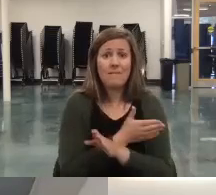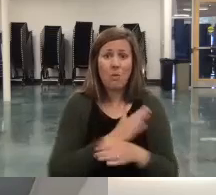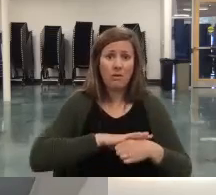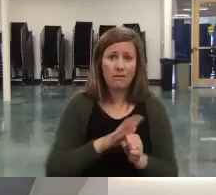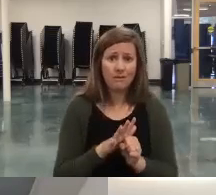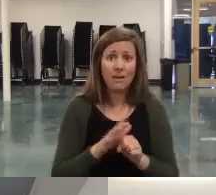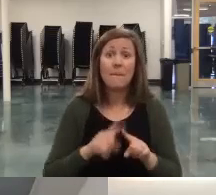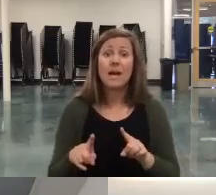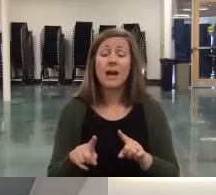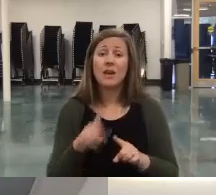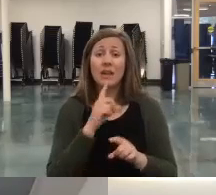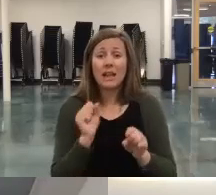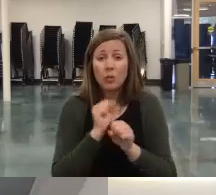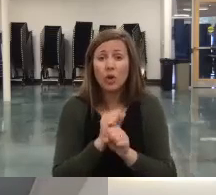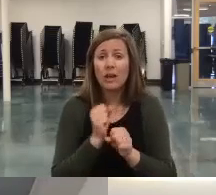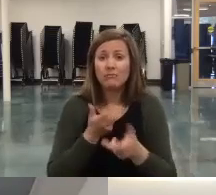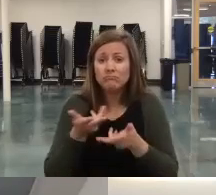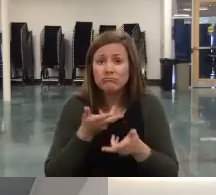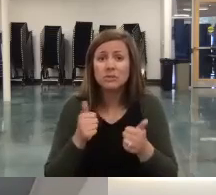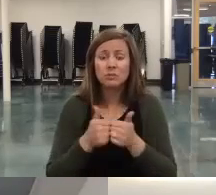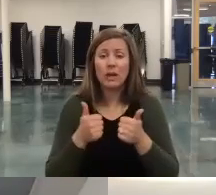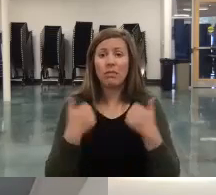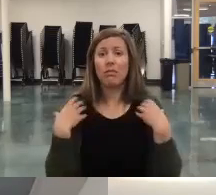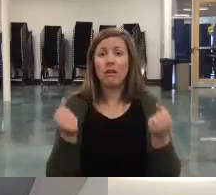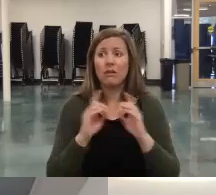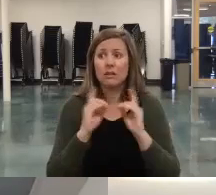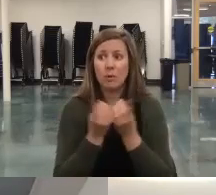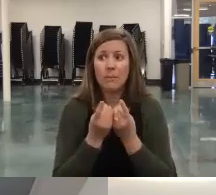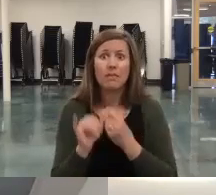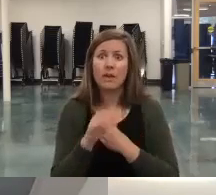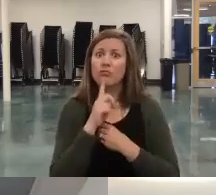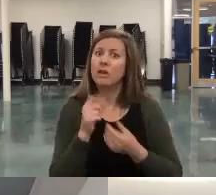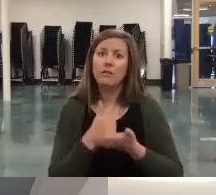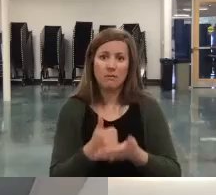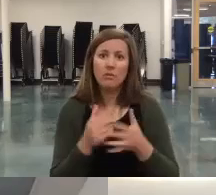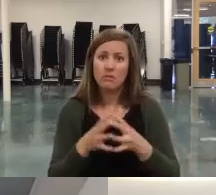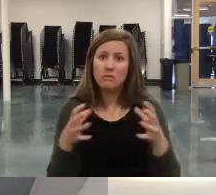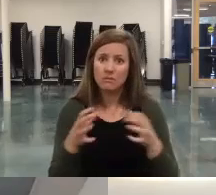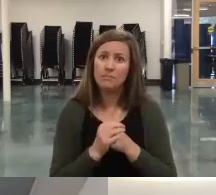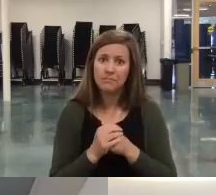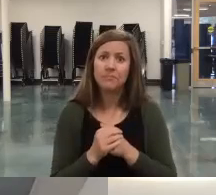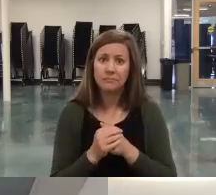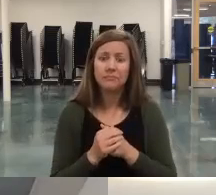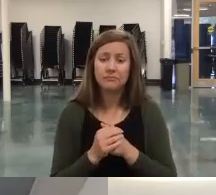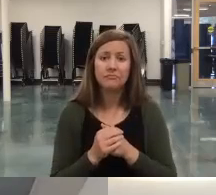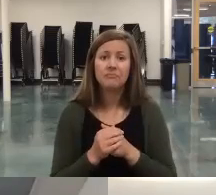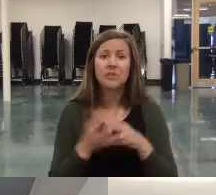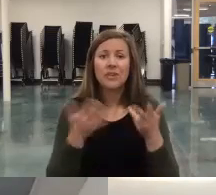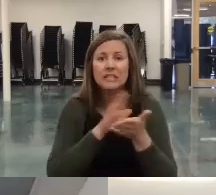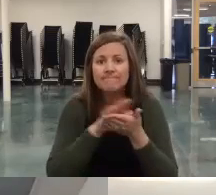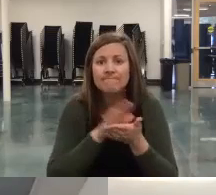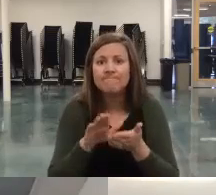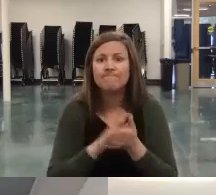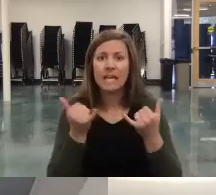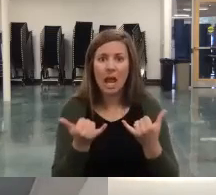working hand in hand with the health department, that's been very helpful. So we have ramped up